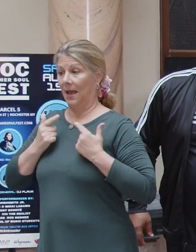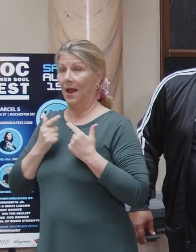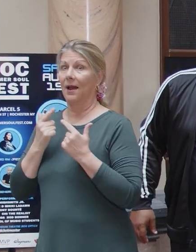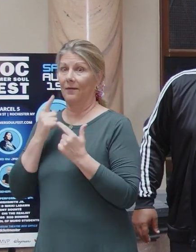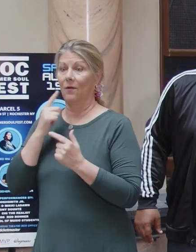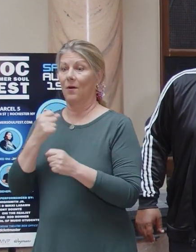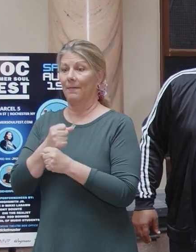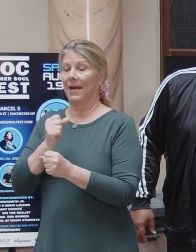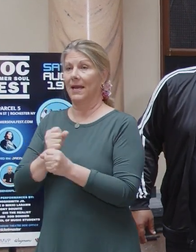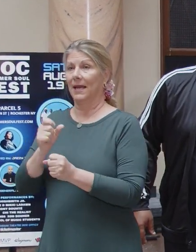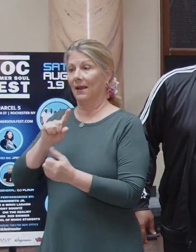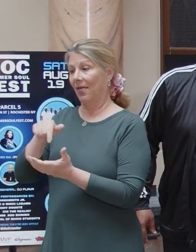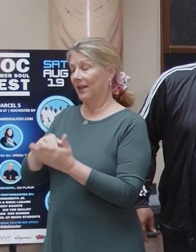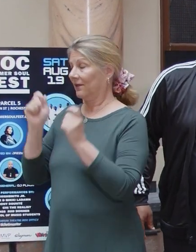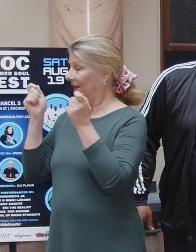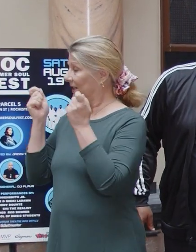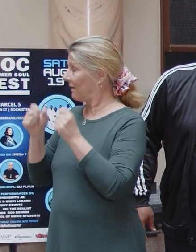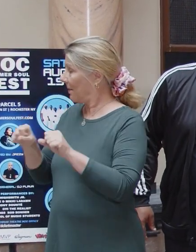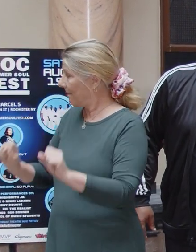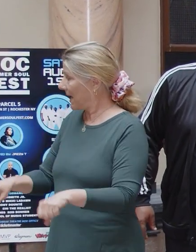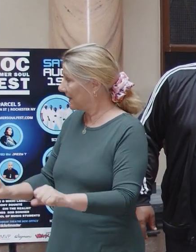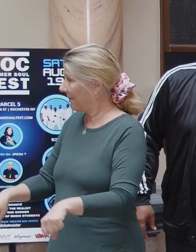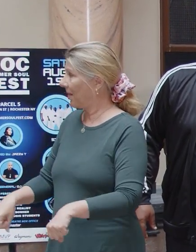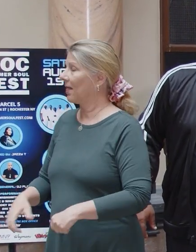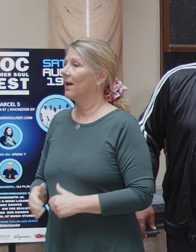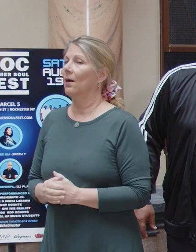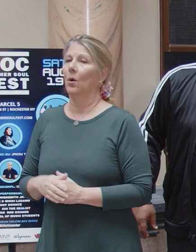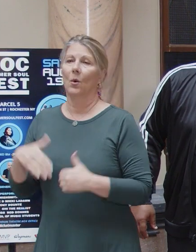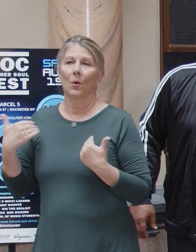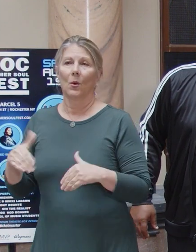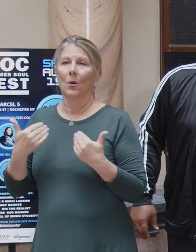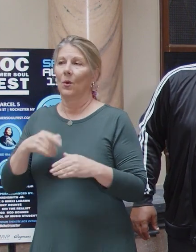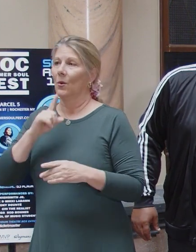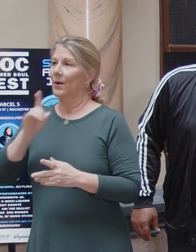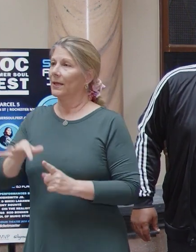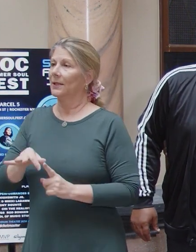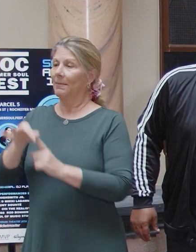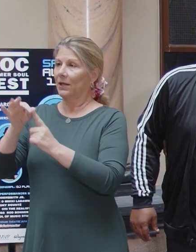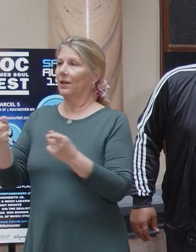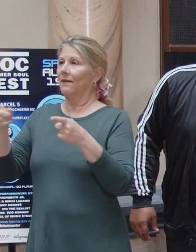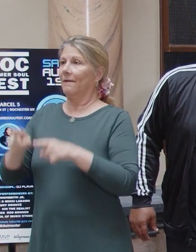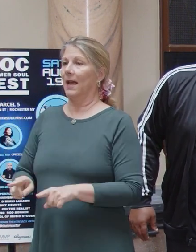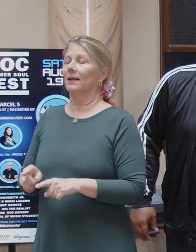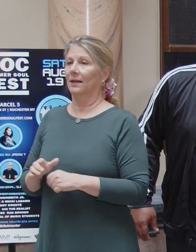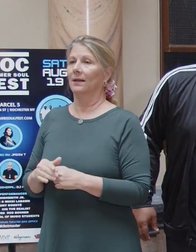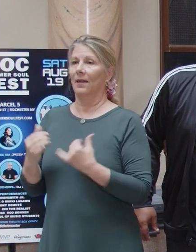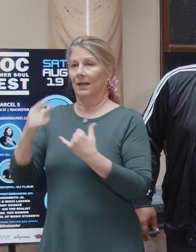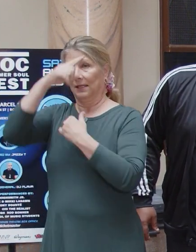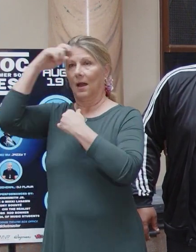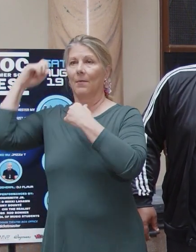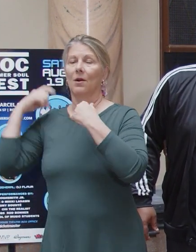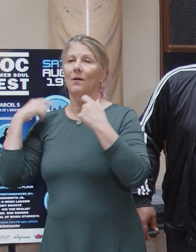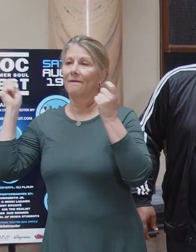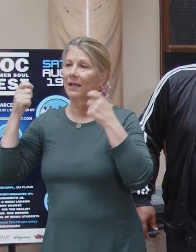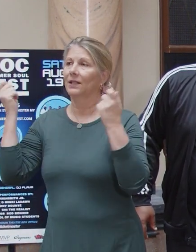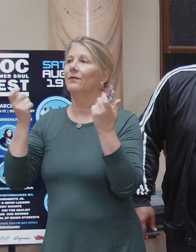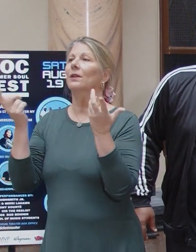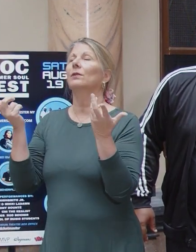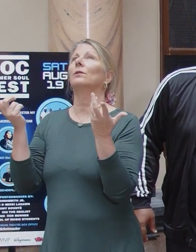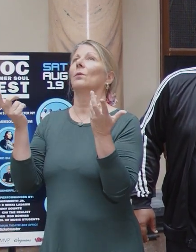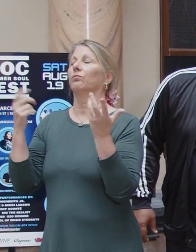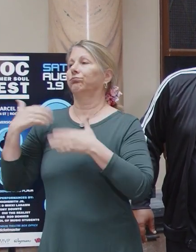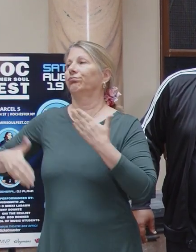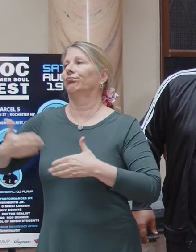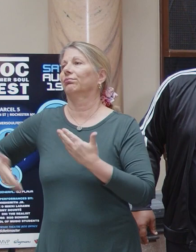is one of our special staple events of the summer. We have all the festivals all throughout the summer, and then it closes